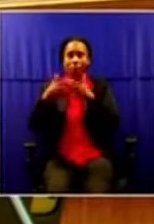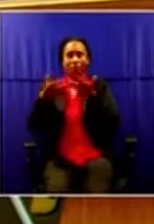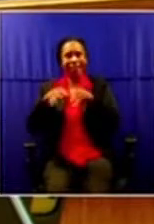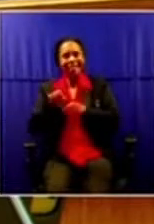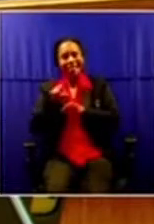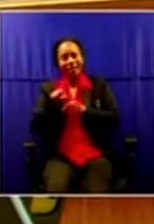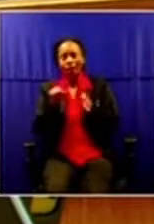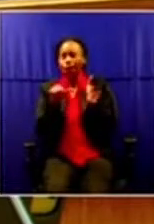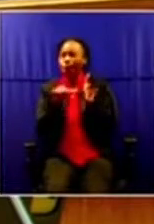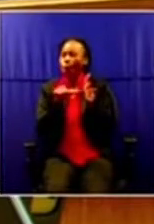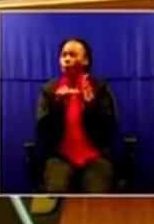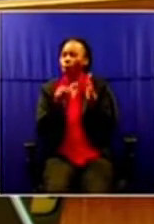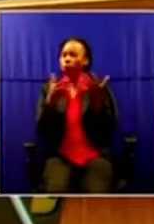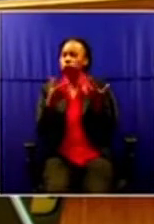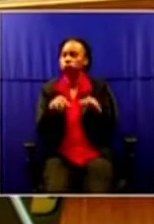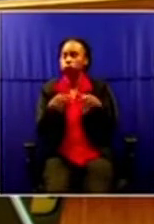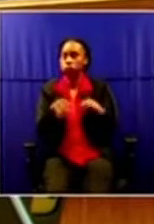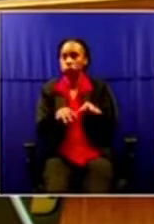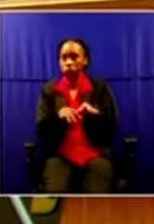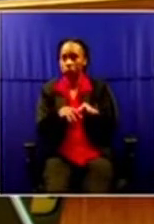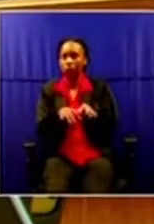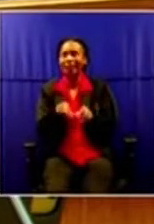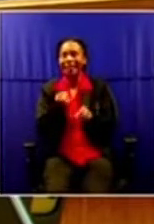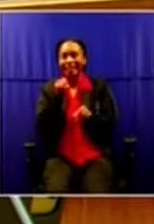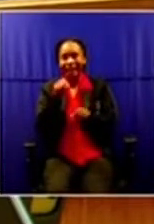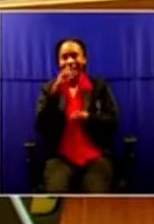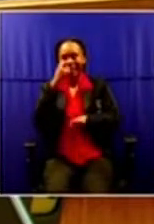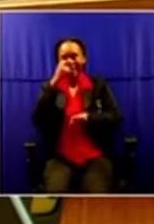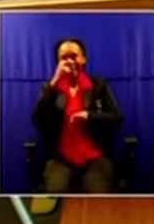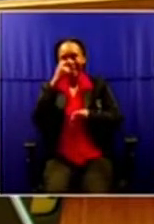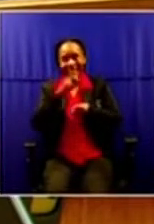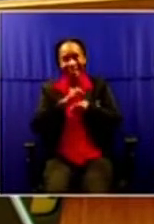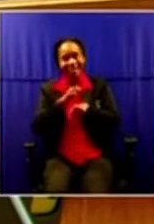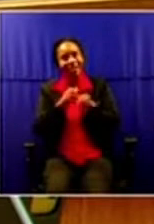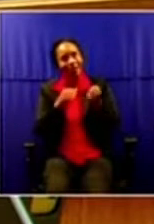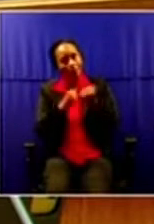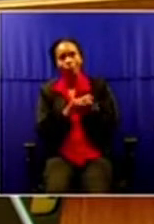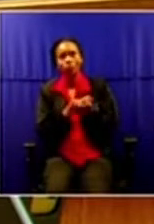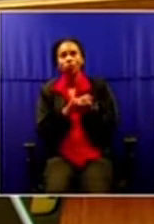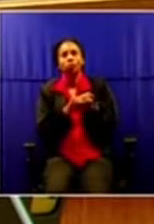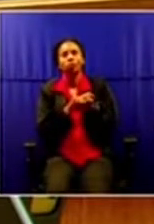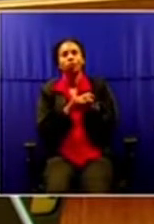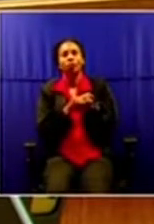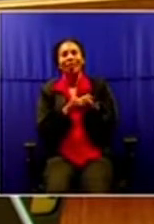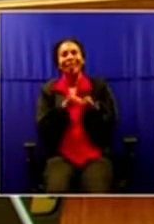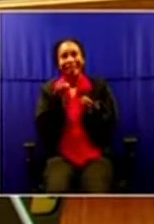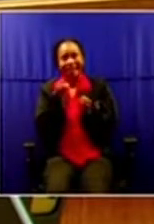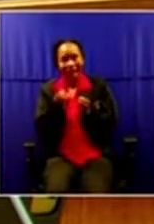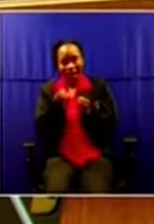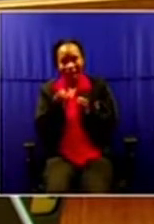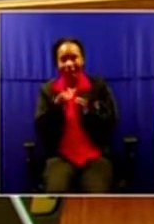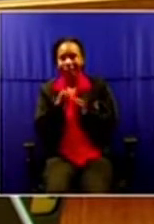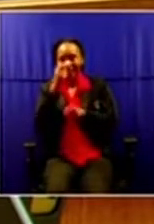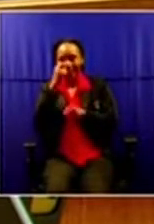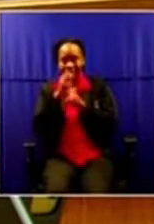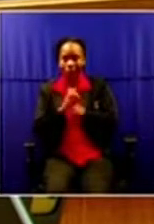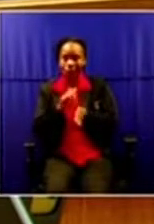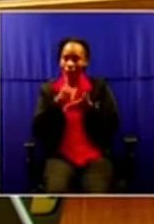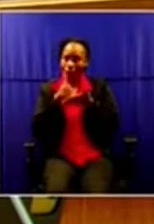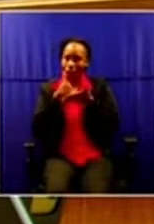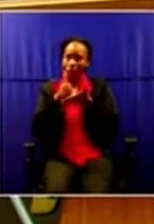that support that is necessary at the social level that has helped our